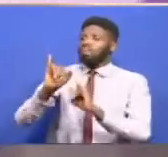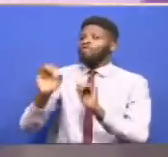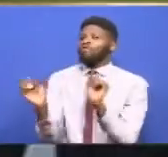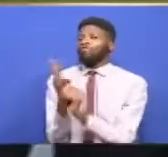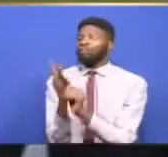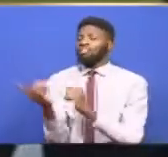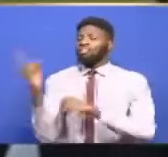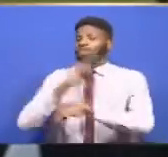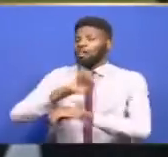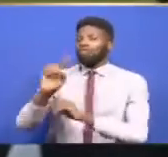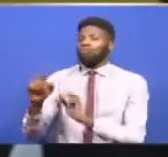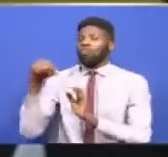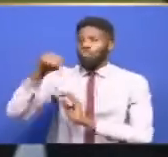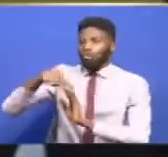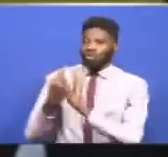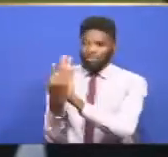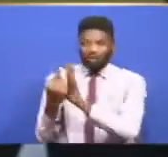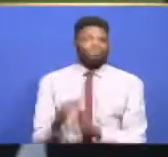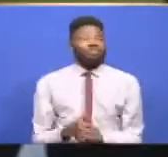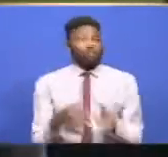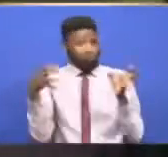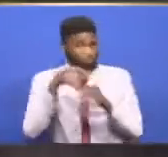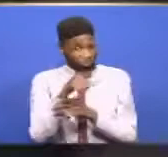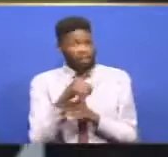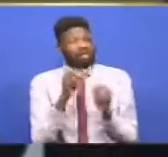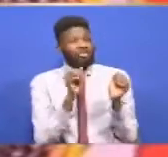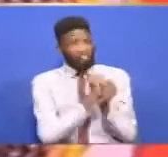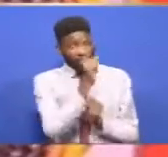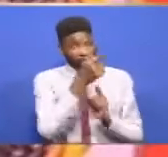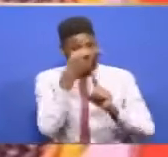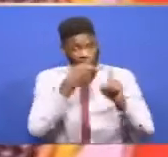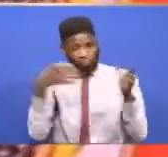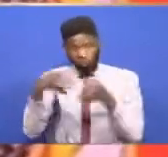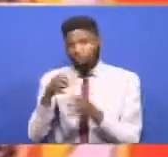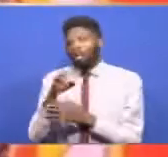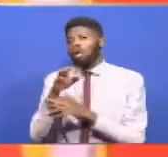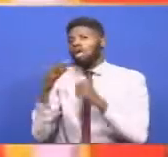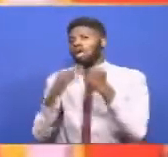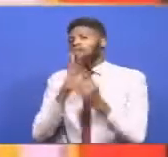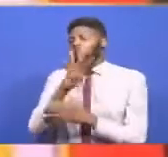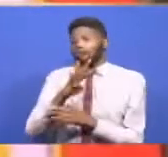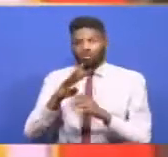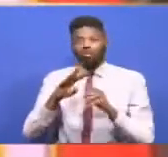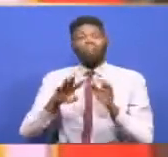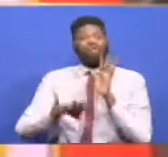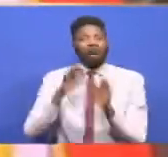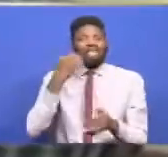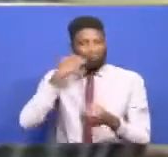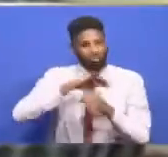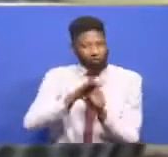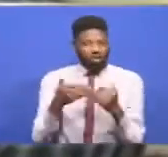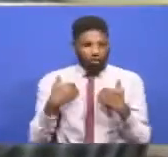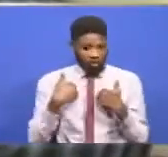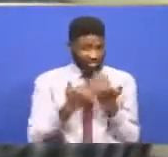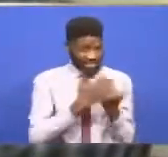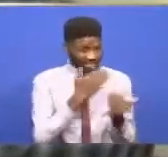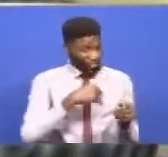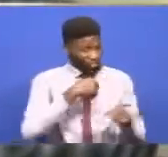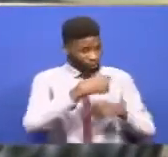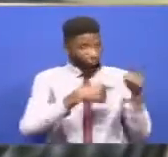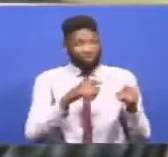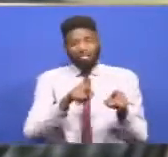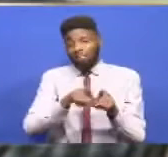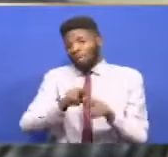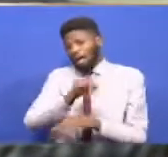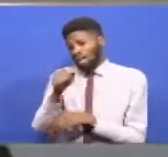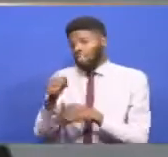15 out of the 84 students have since tested positive for coronavirus and are undergoing treatment, while the rest remain in quarantine until they